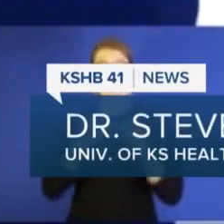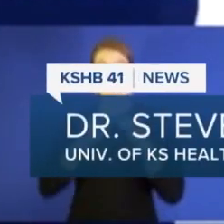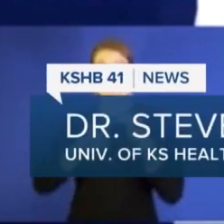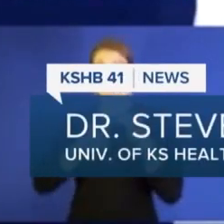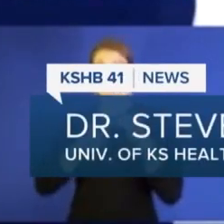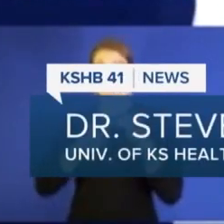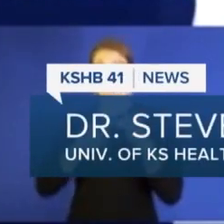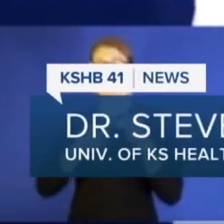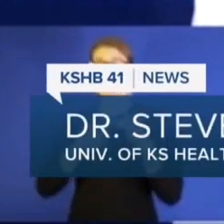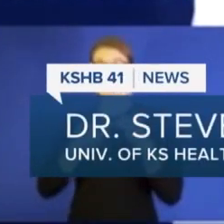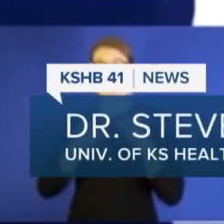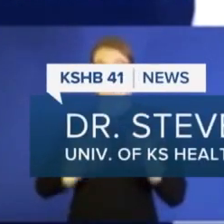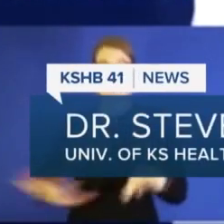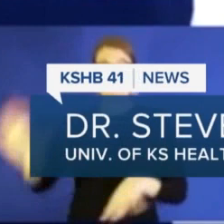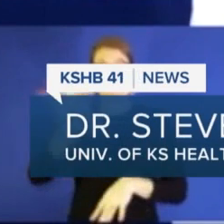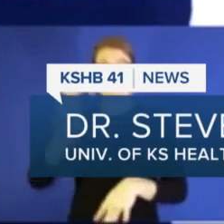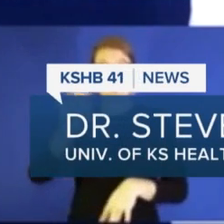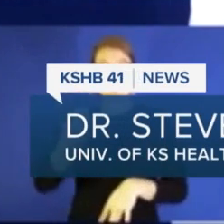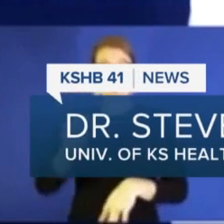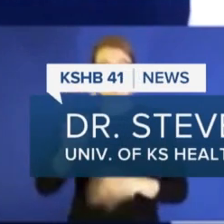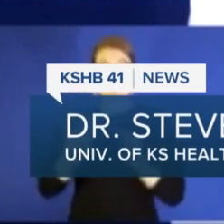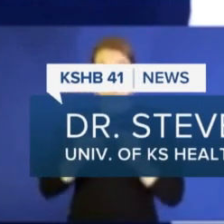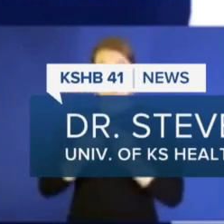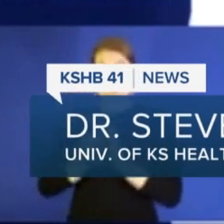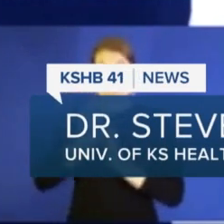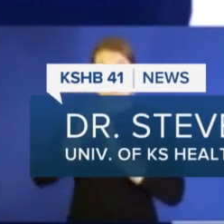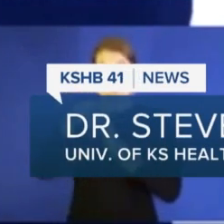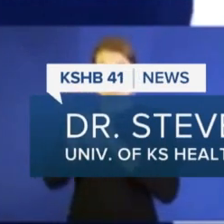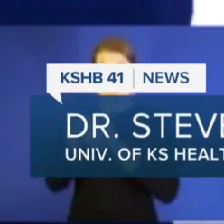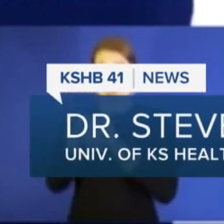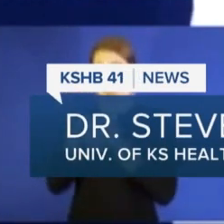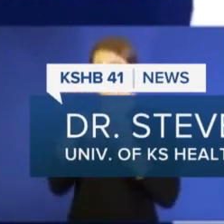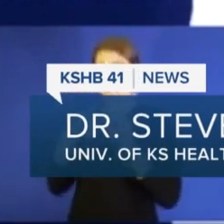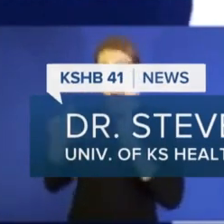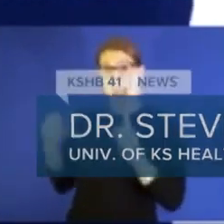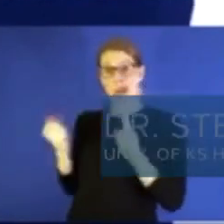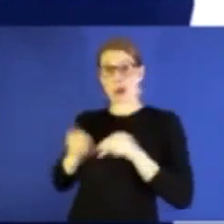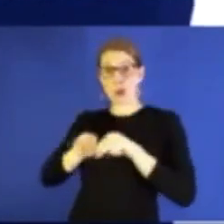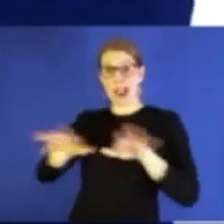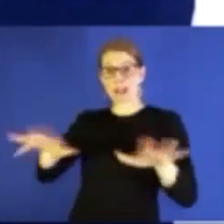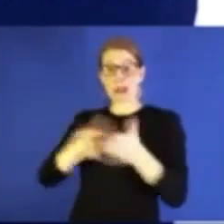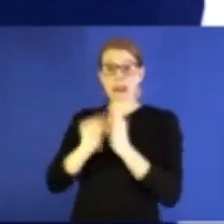the country, is just under the peak of any other wave. So it's not like it's gone away.